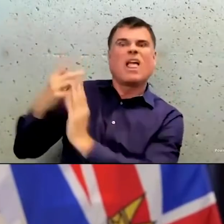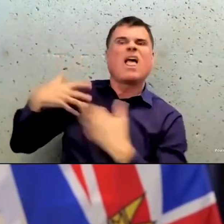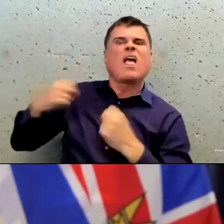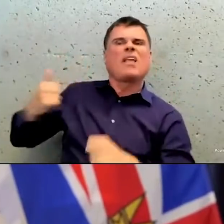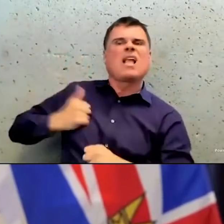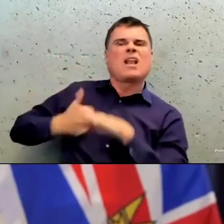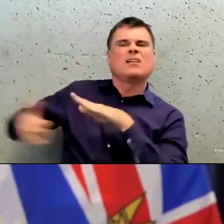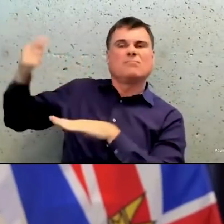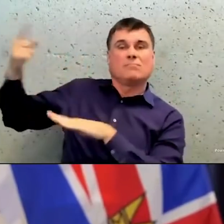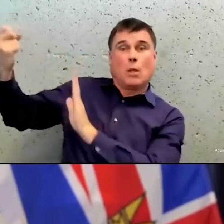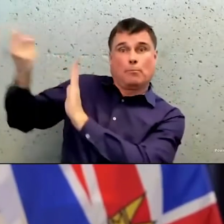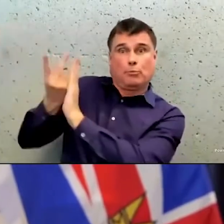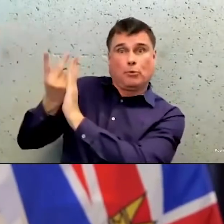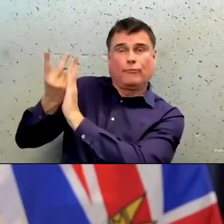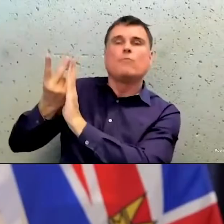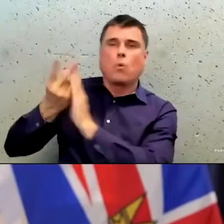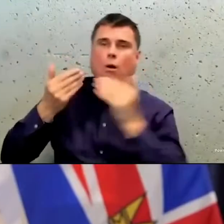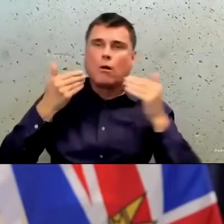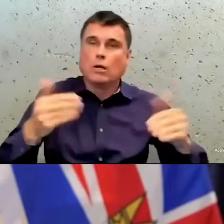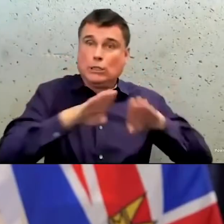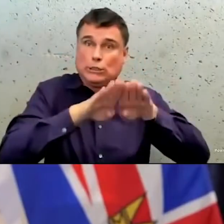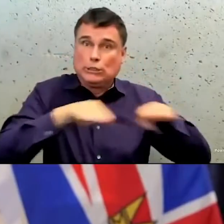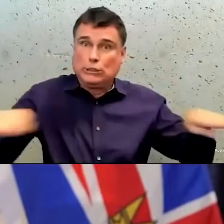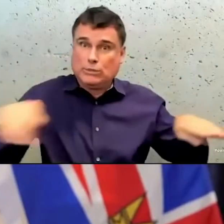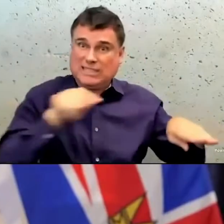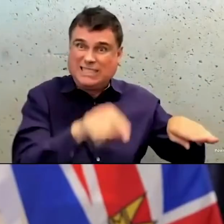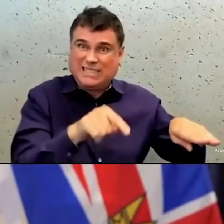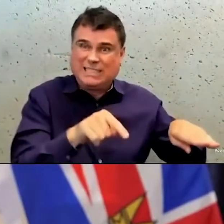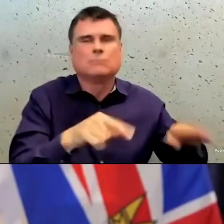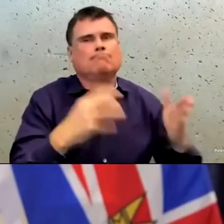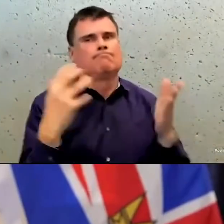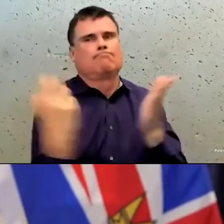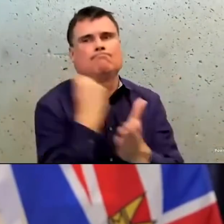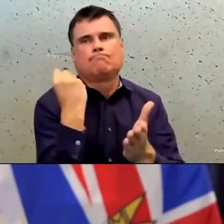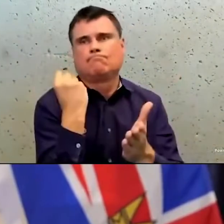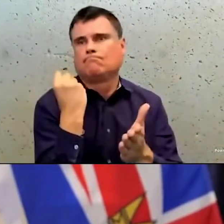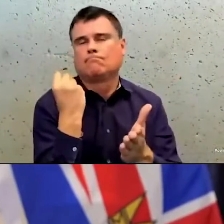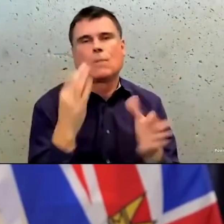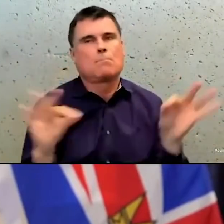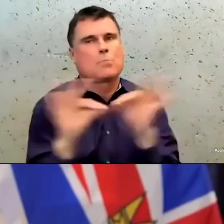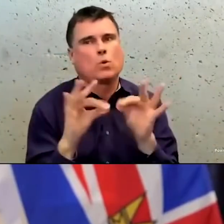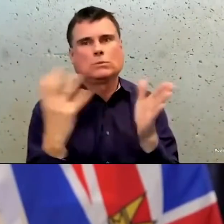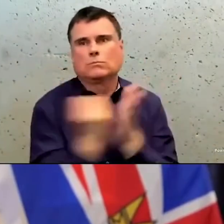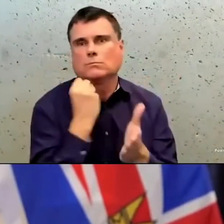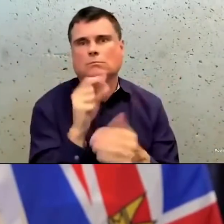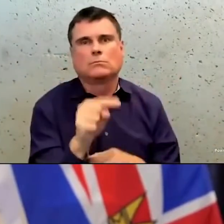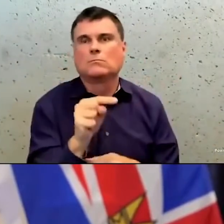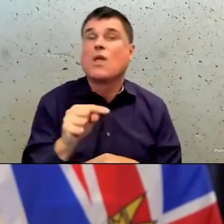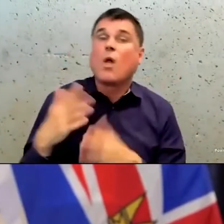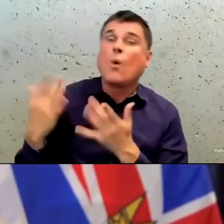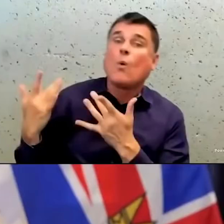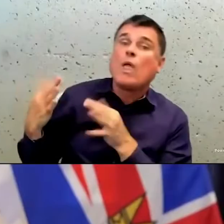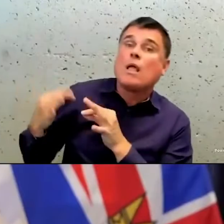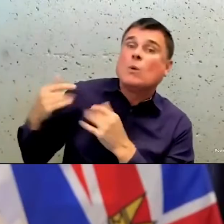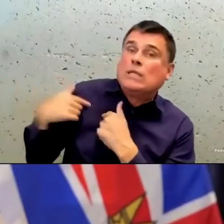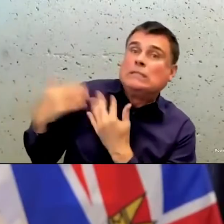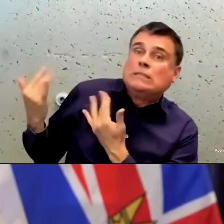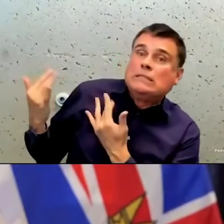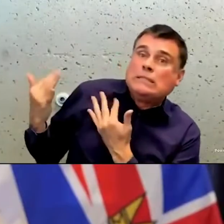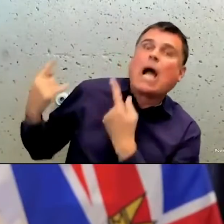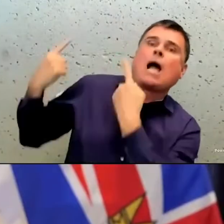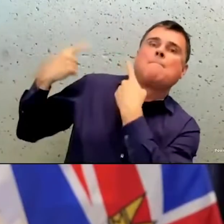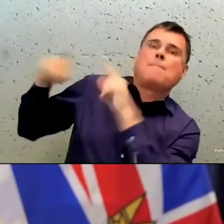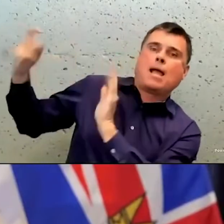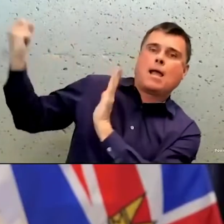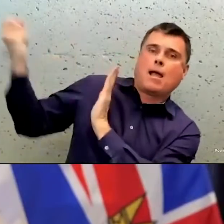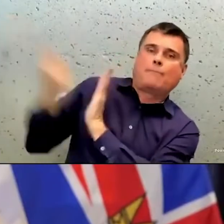for young children is one such moment, it seems to me. It's one we've all waited for, a moment for a little bit, I think it's fair to say,